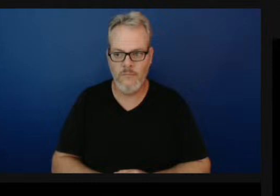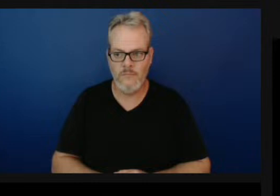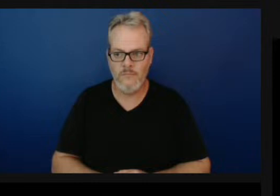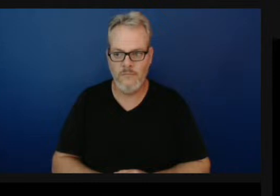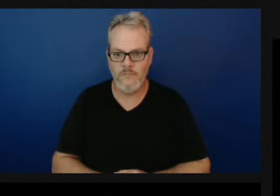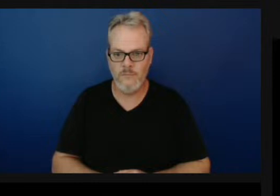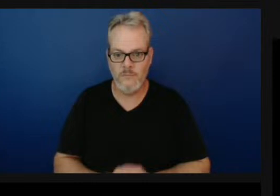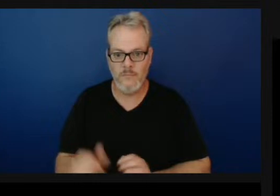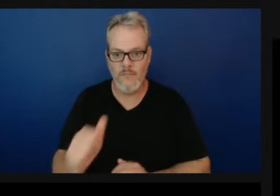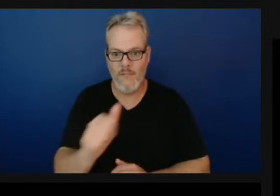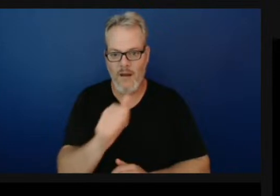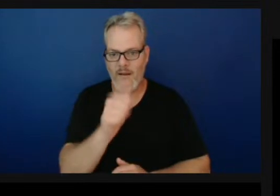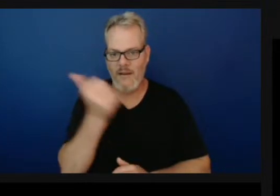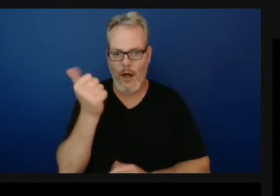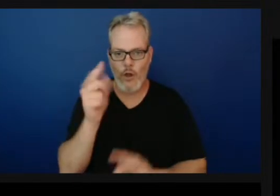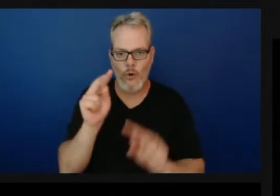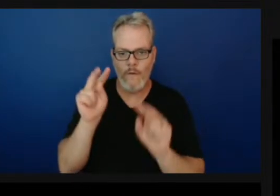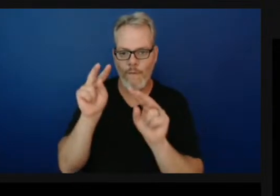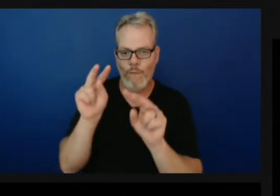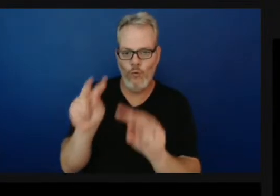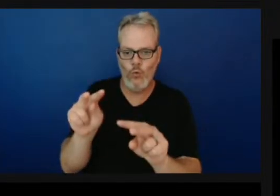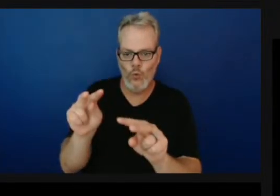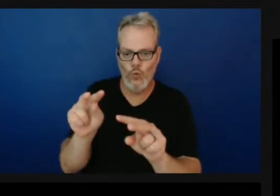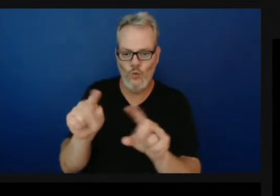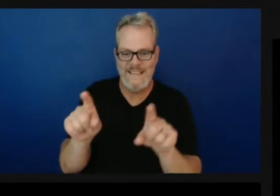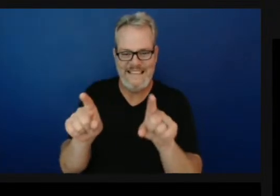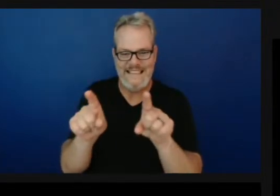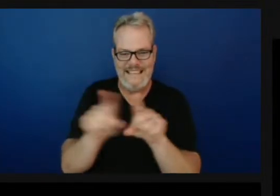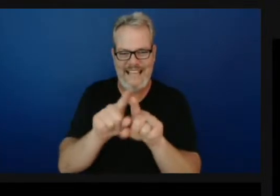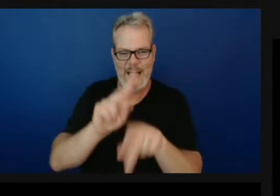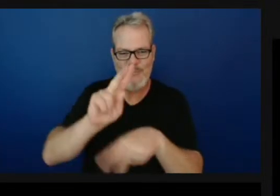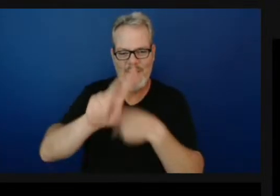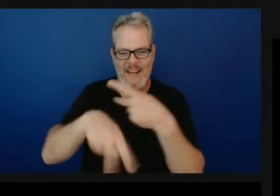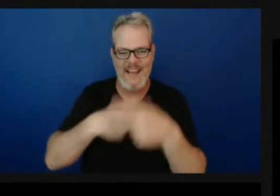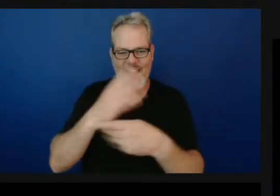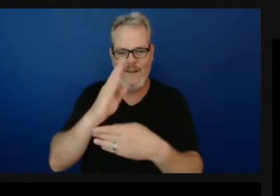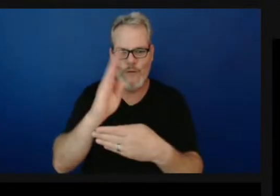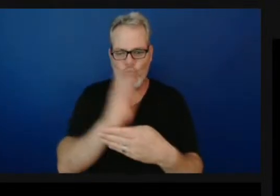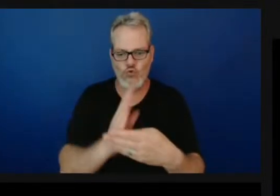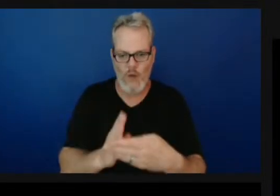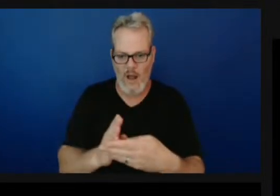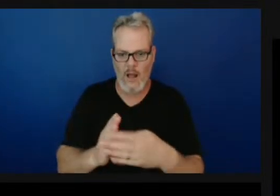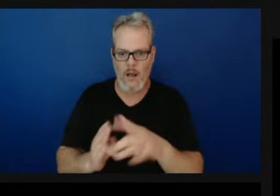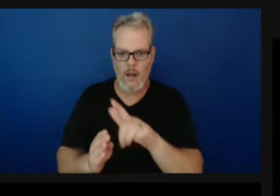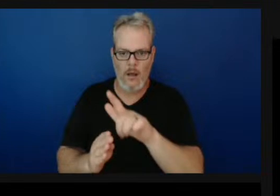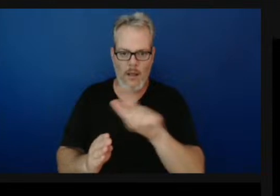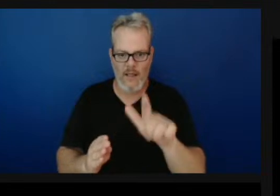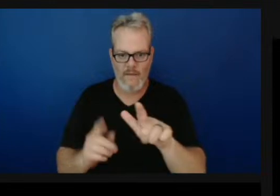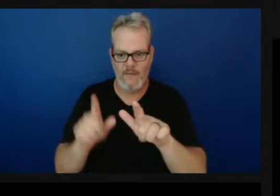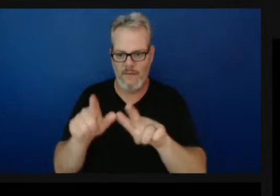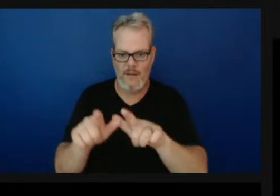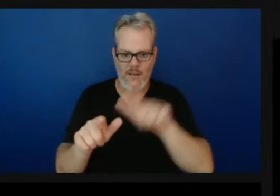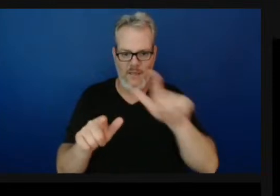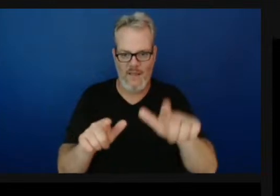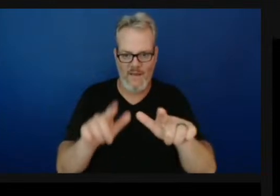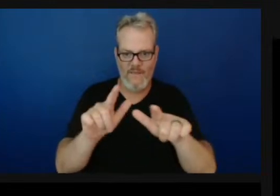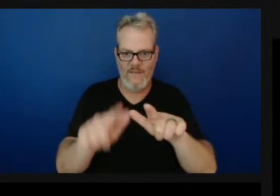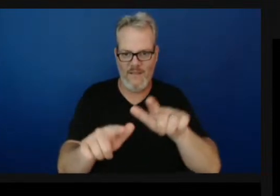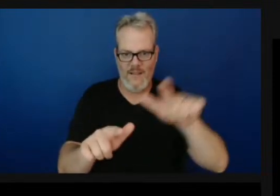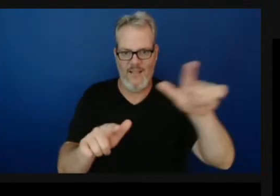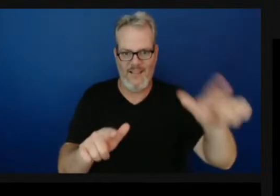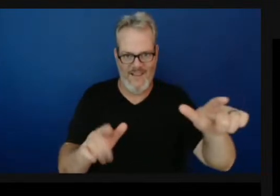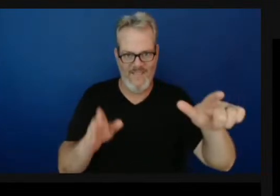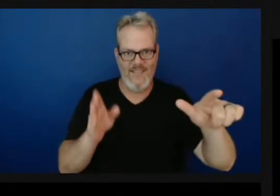Another view, similar kind of cracking, left stepping, steps to the left, steps to the left.